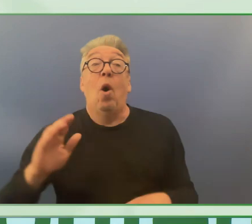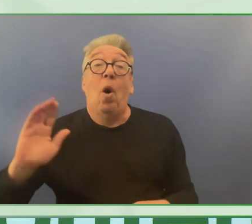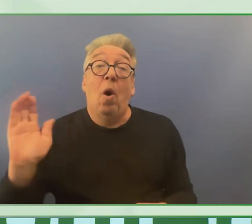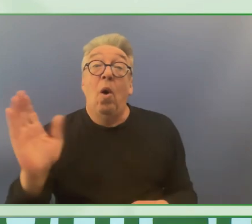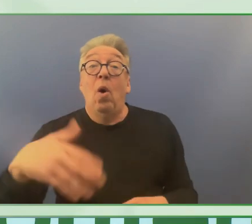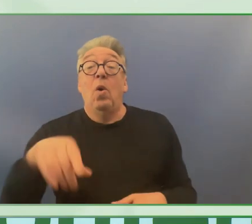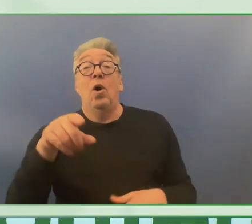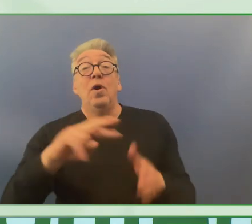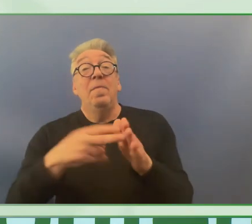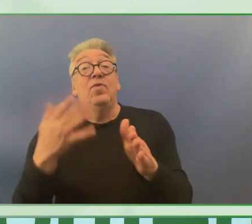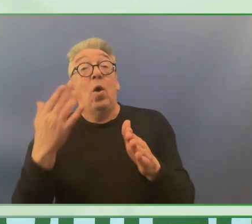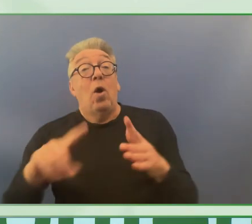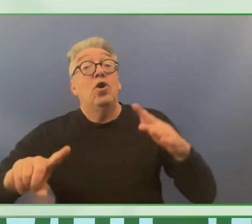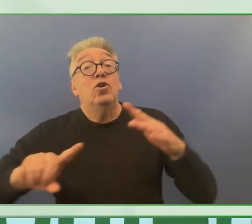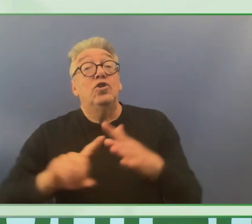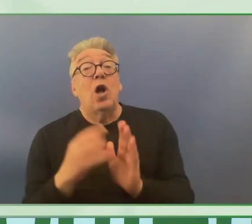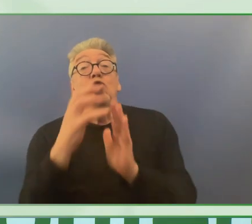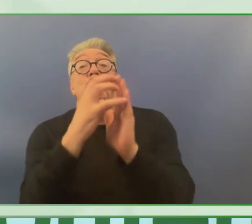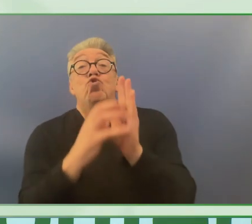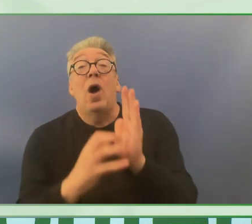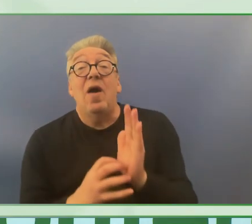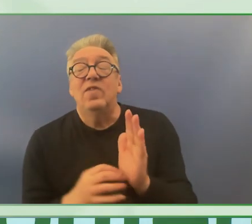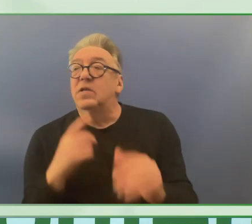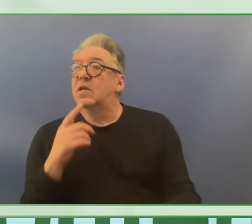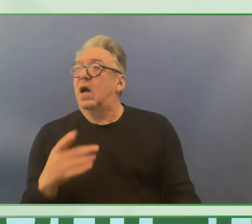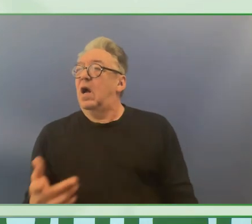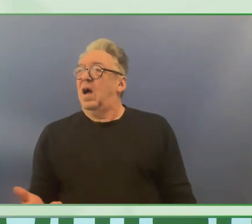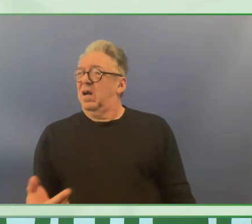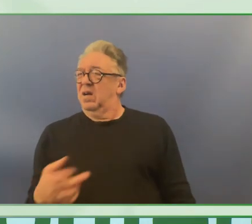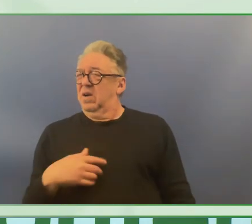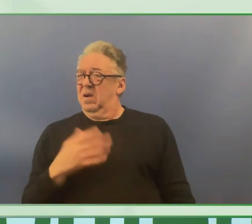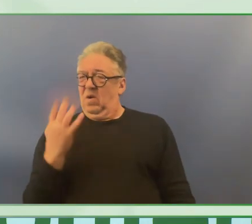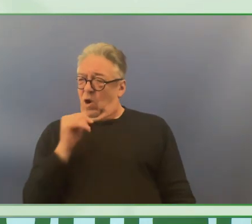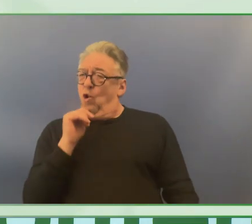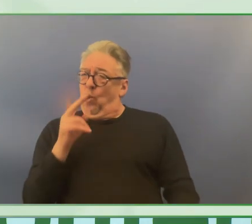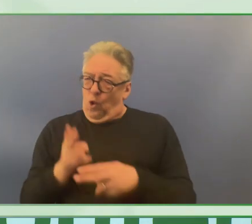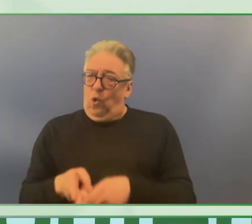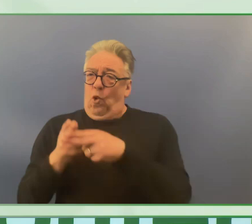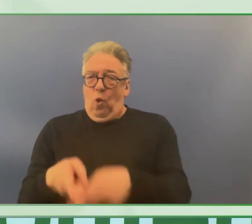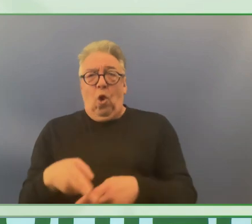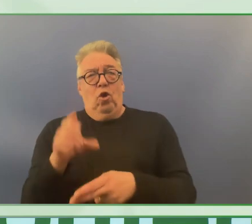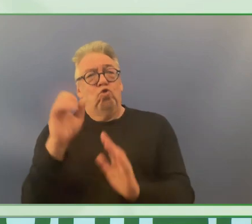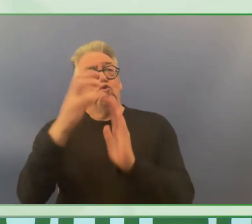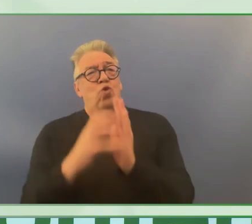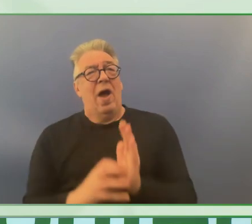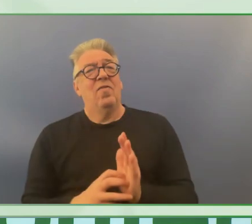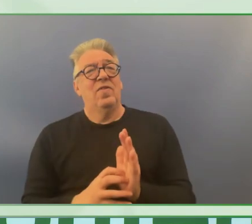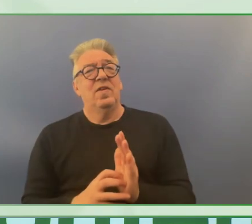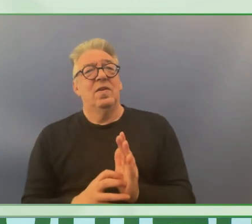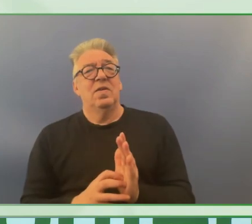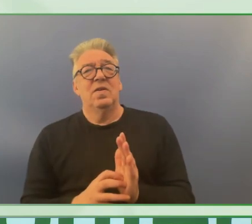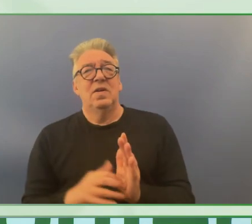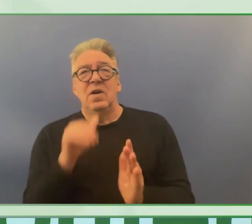want to start a draft? And I said, why don't we call it that? Because having things that are easy to understand for